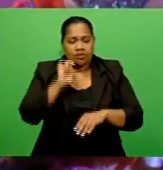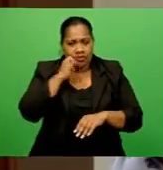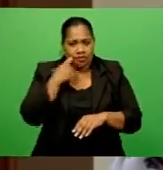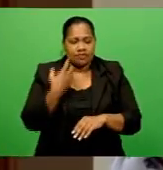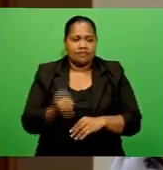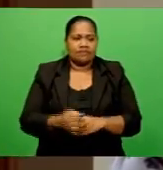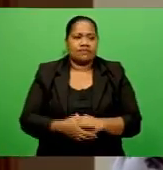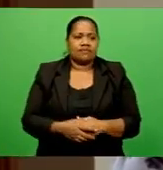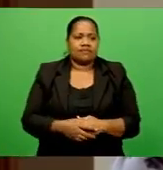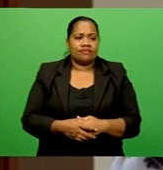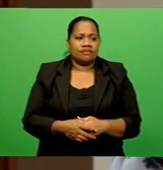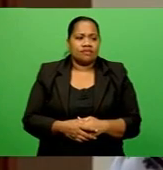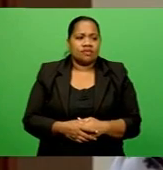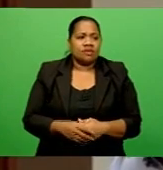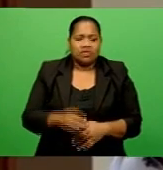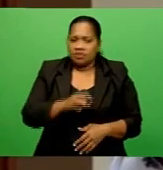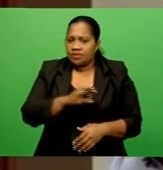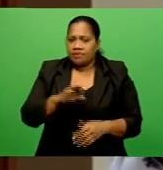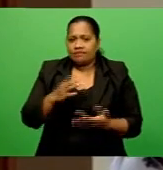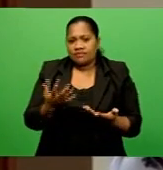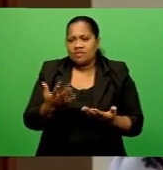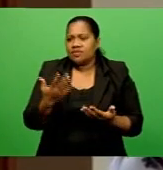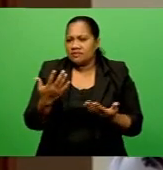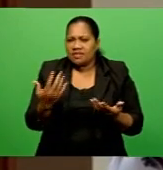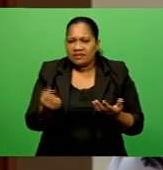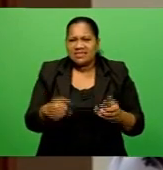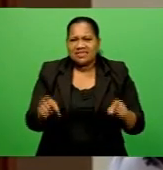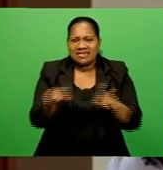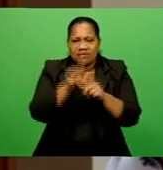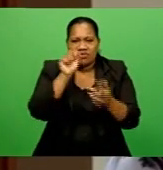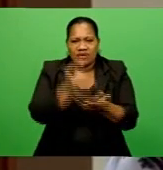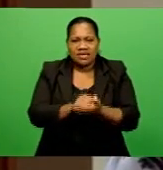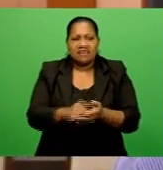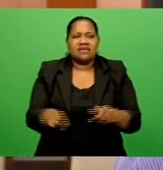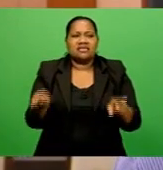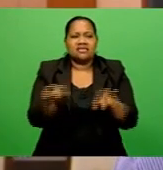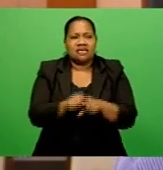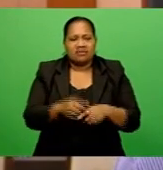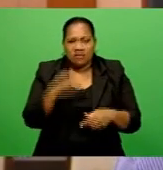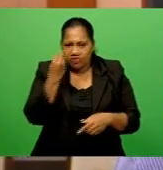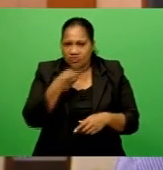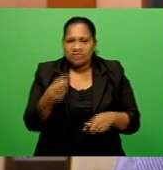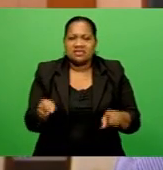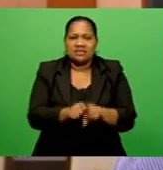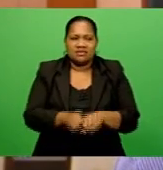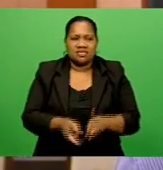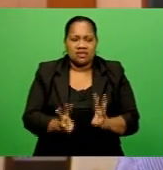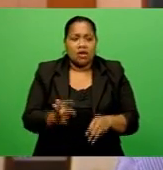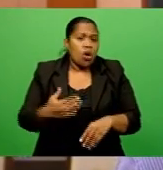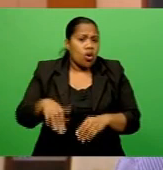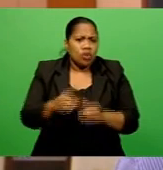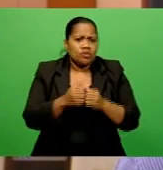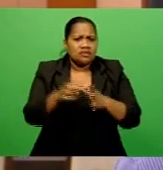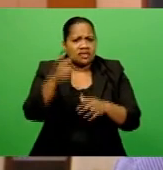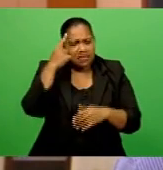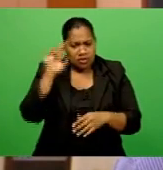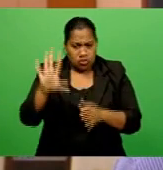all getting tired of the same rides, same food, same style. You don't start thinking that you own the